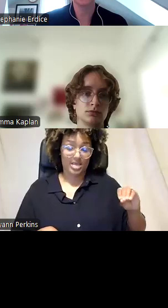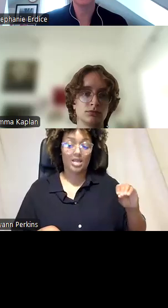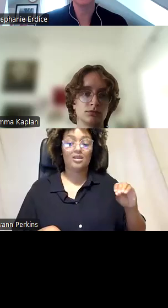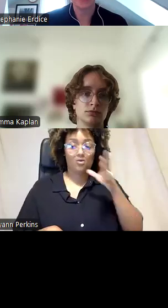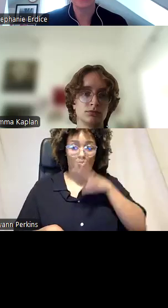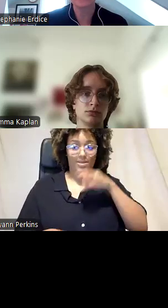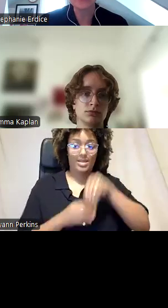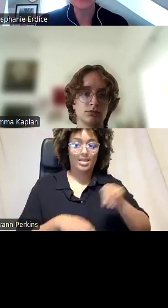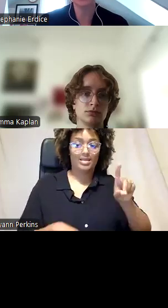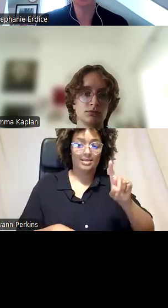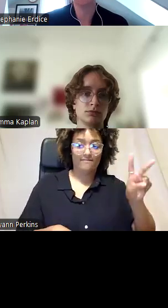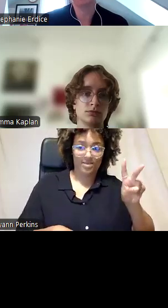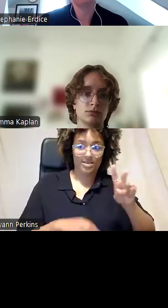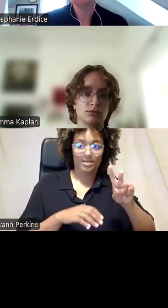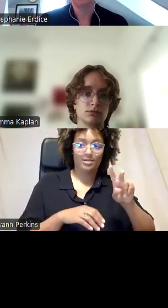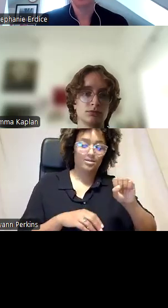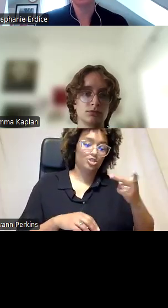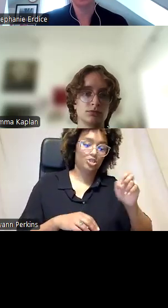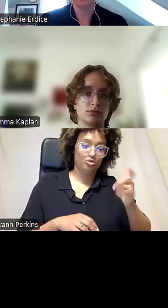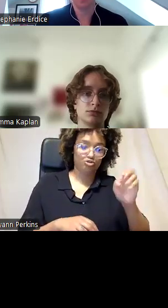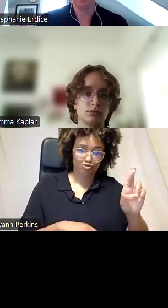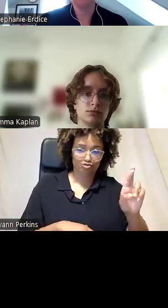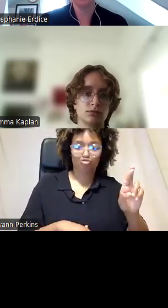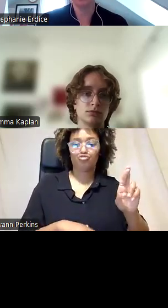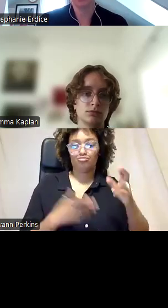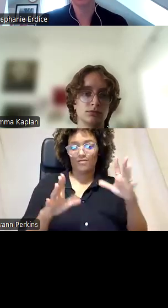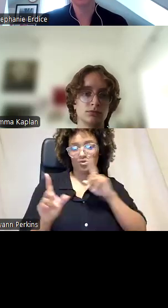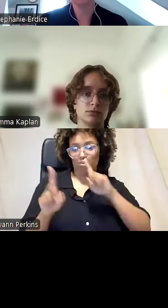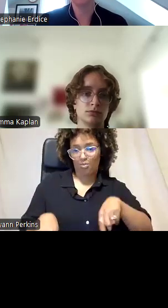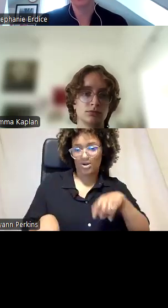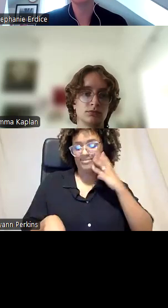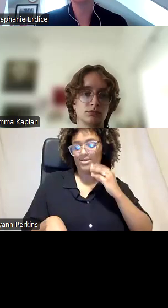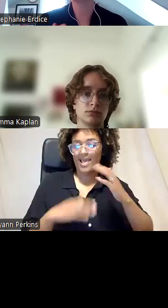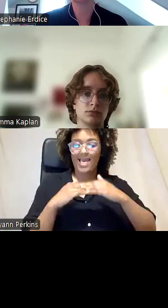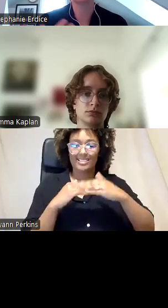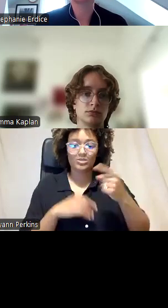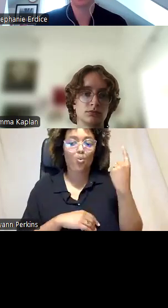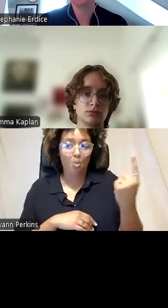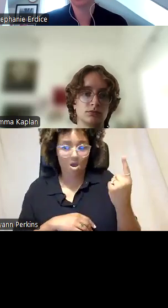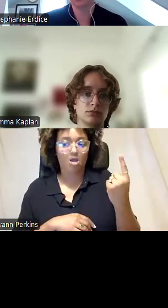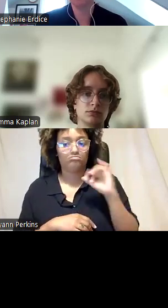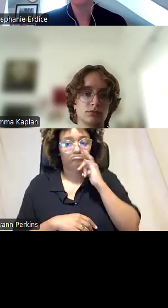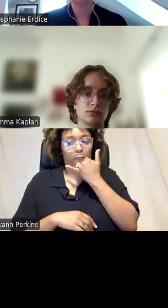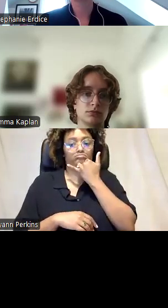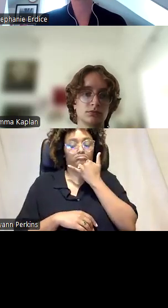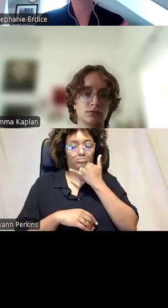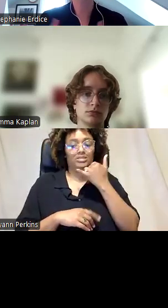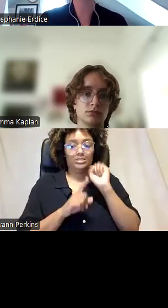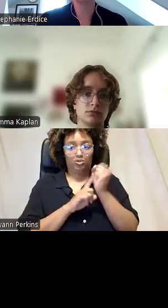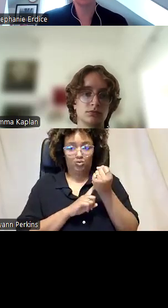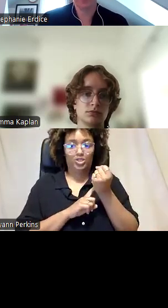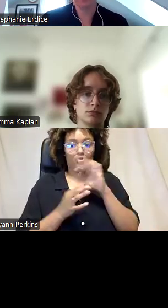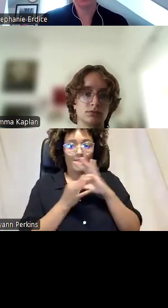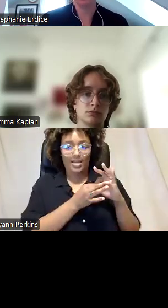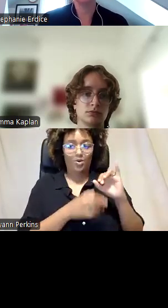reported experiencing at least one incident of intimate partner sexual violence during their past year. So there's a